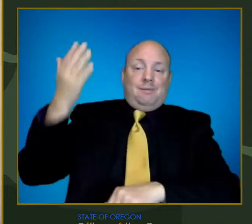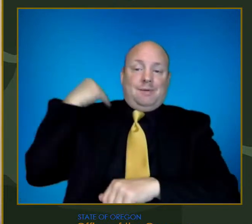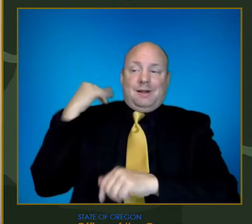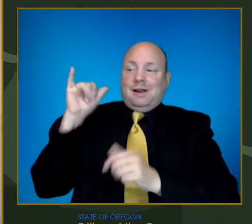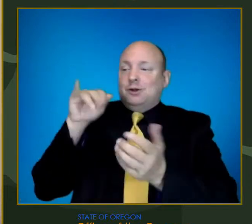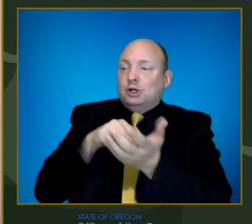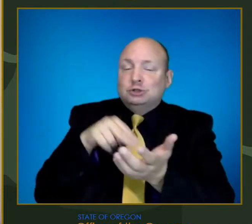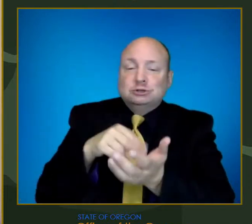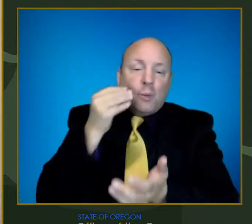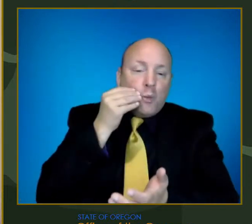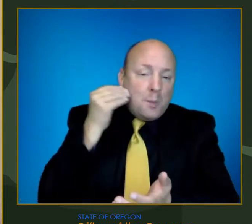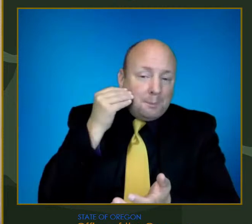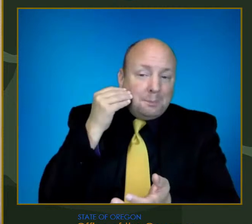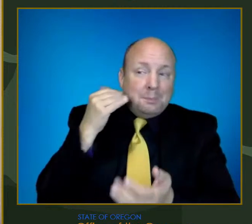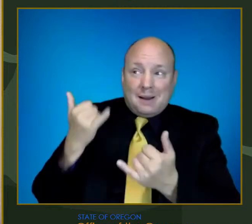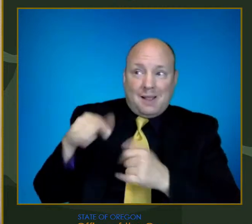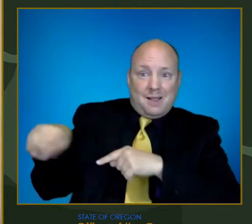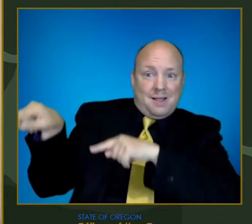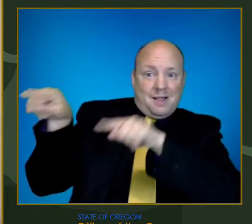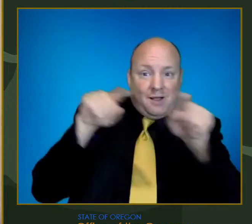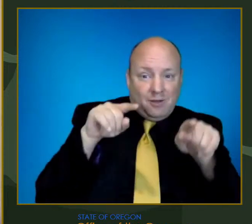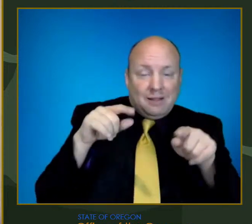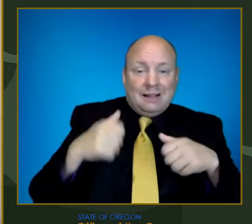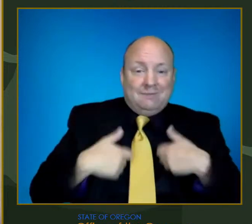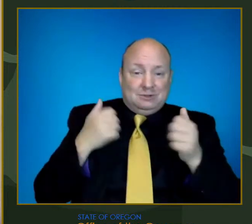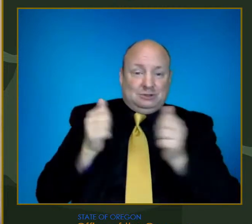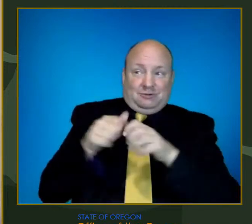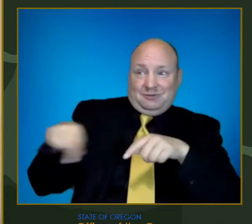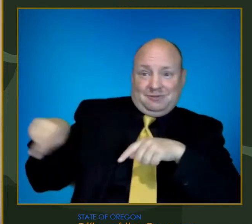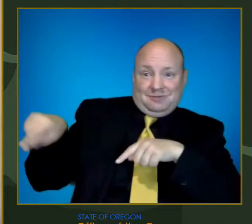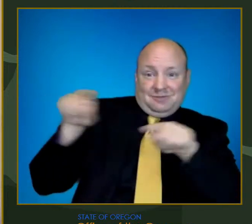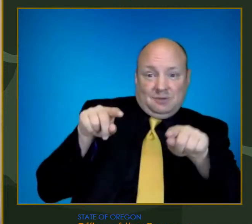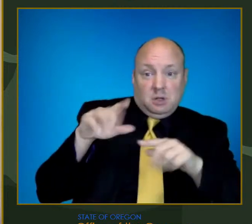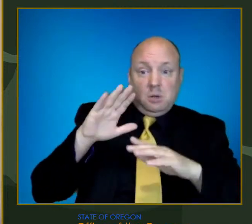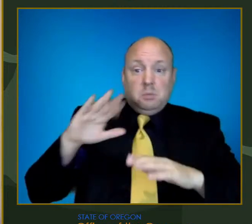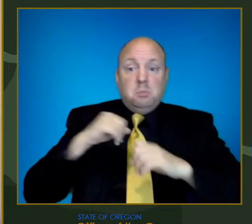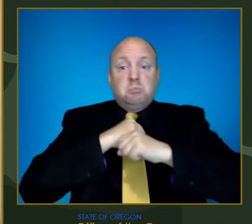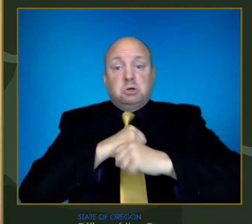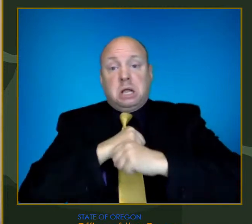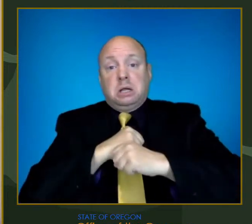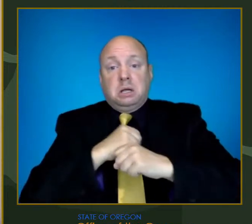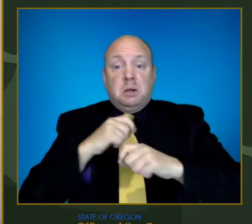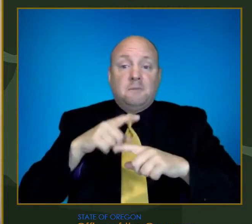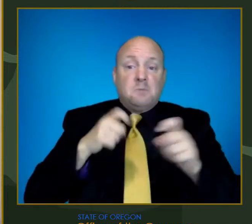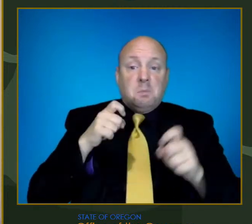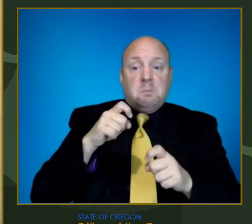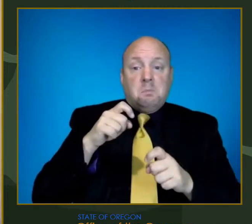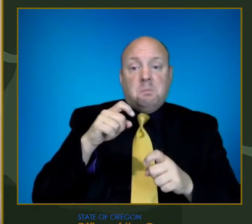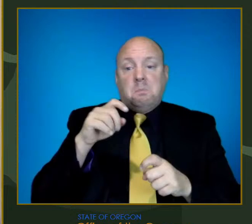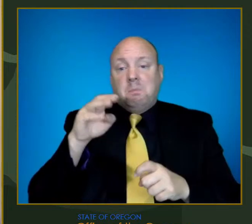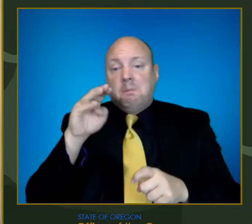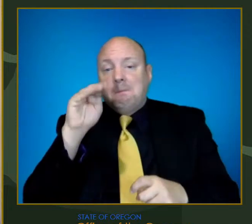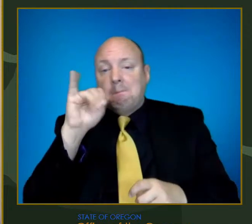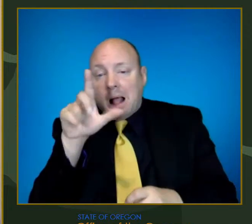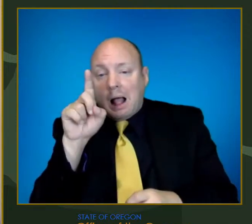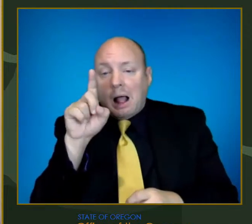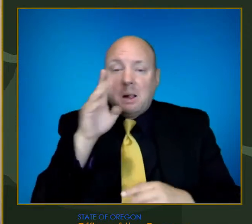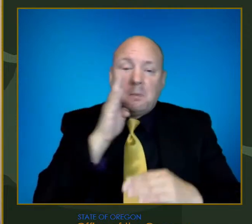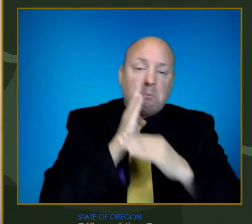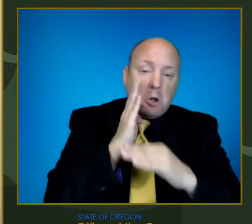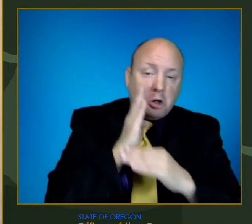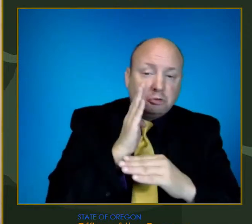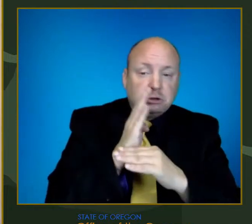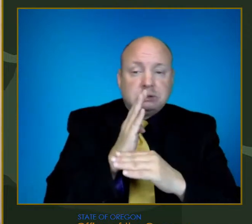settings, that their protection against mild and moderate disease does appear to be wearing off over time. They